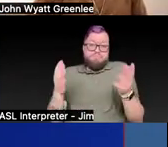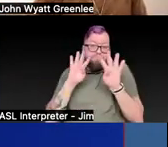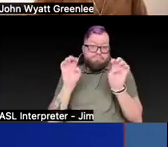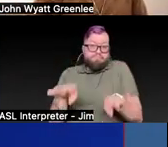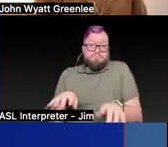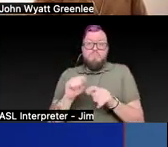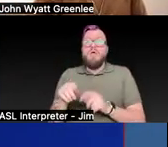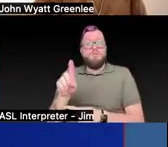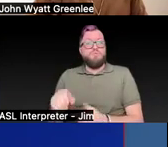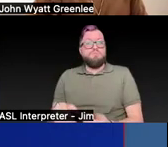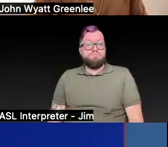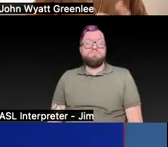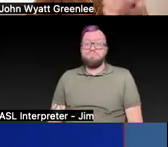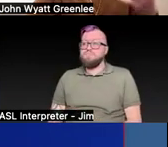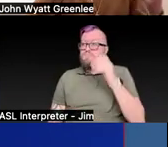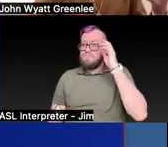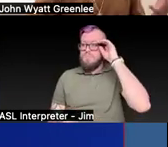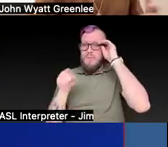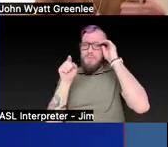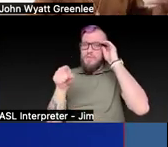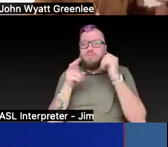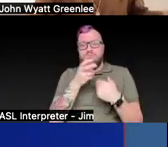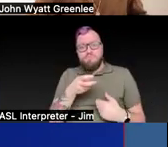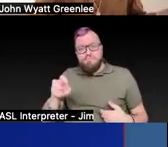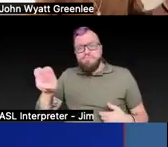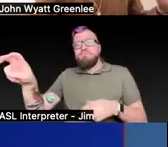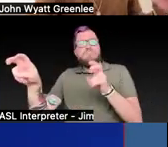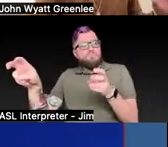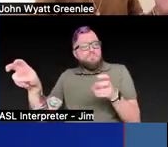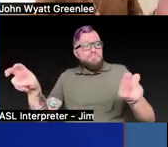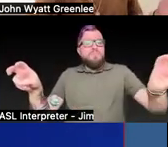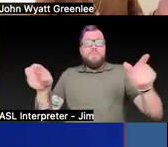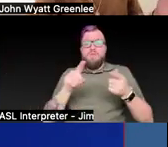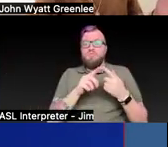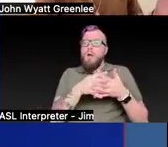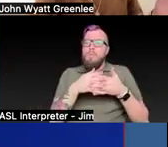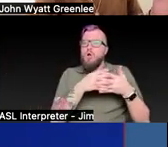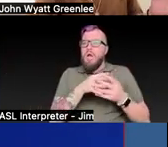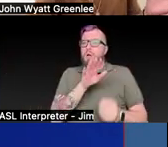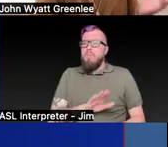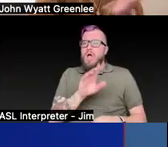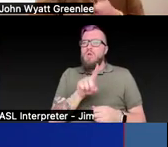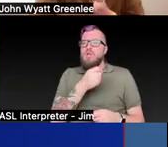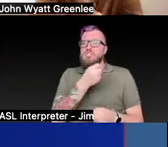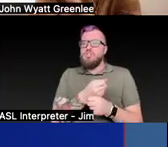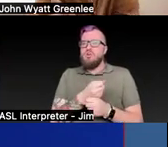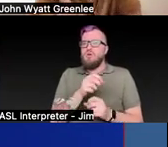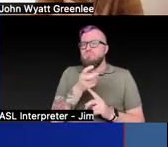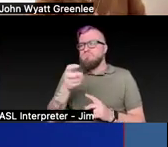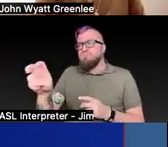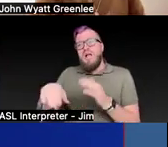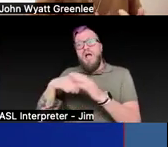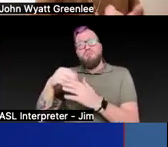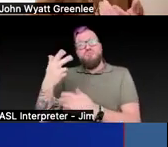Um, and this journey takes the ones going to America take maybe a year or so. The ones going to Europe, this takes up to